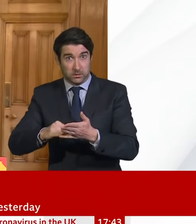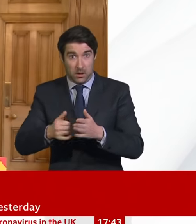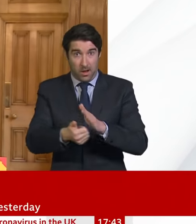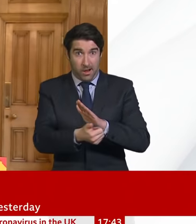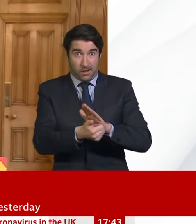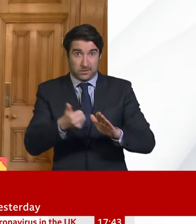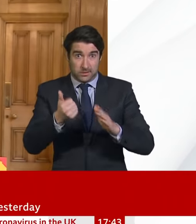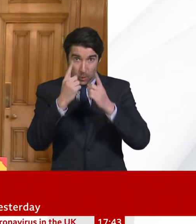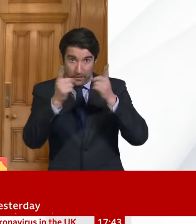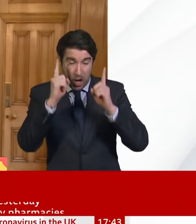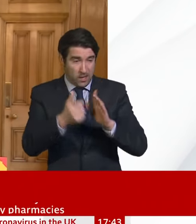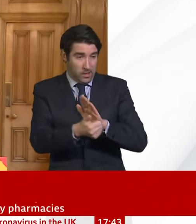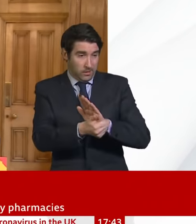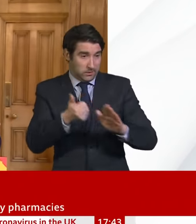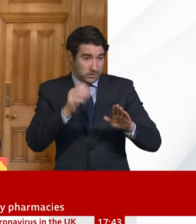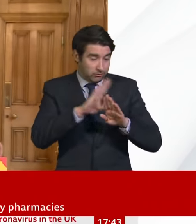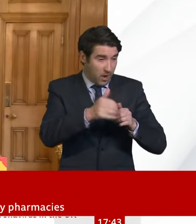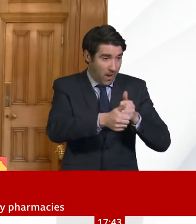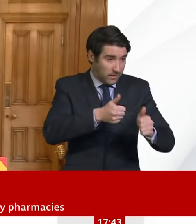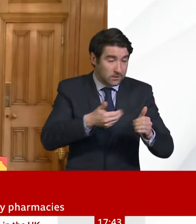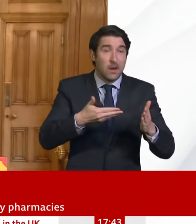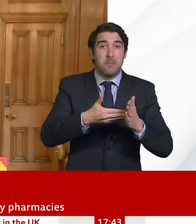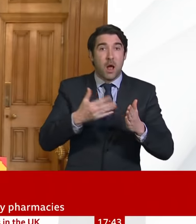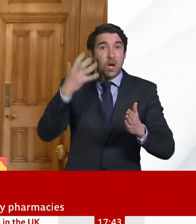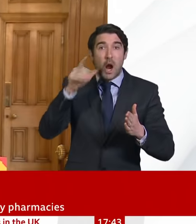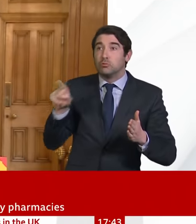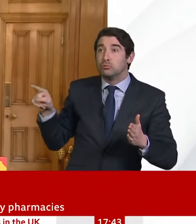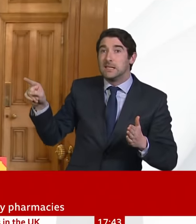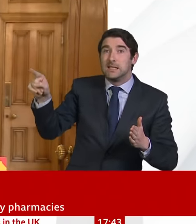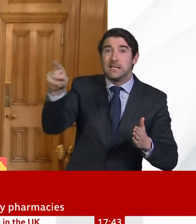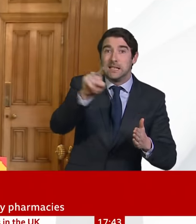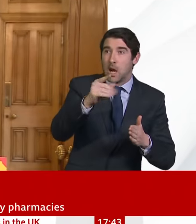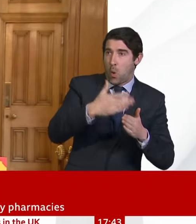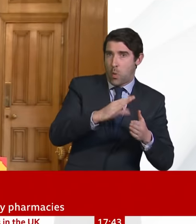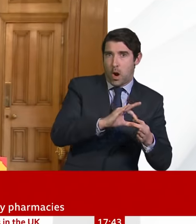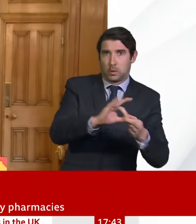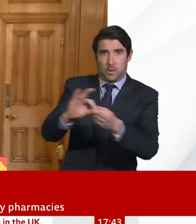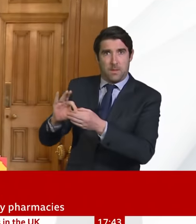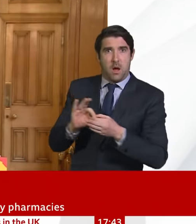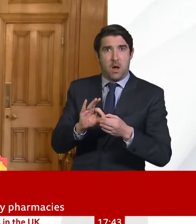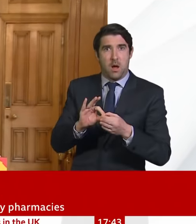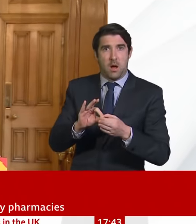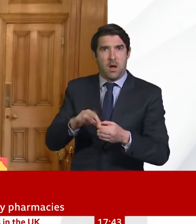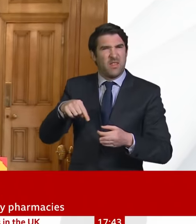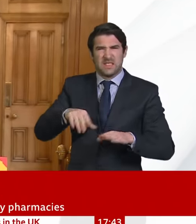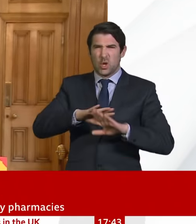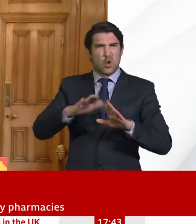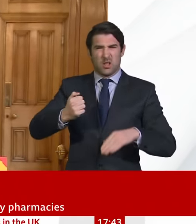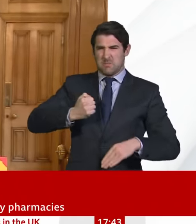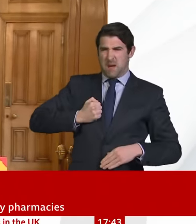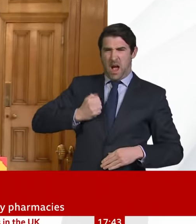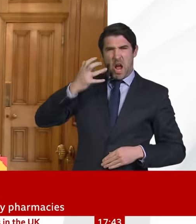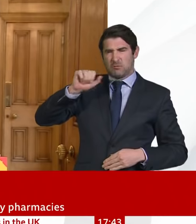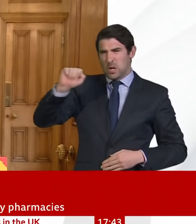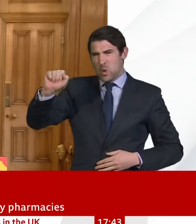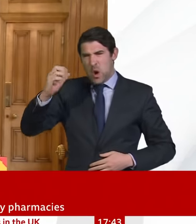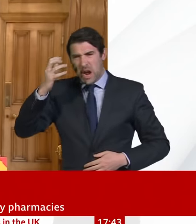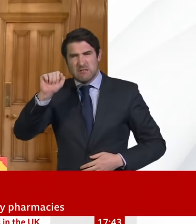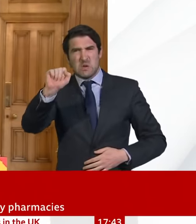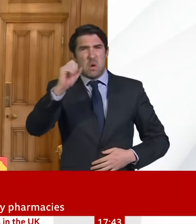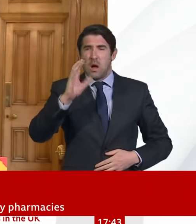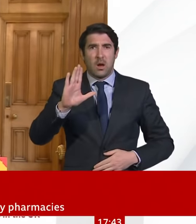as we do so. Because we are in the midst of a war against an invisible enemy. And it is a war in